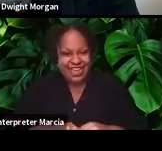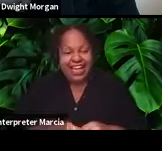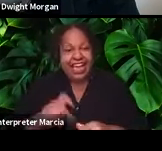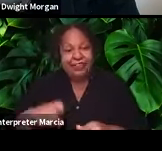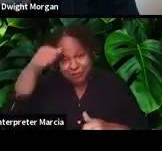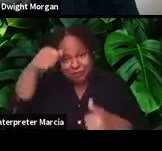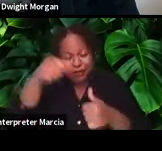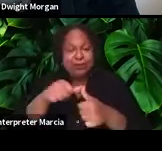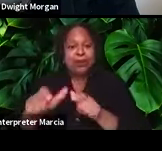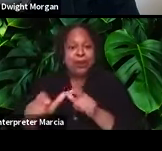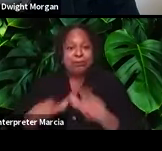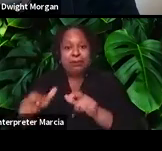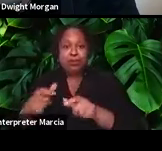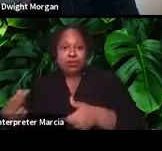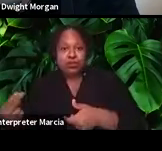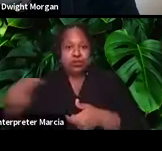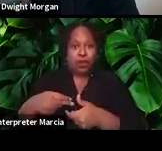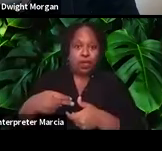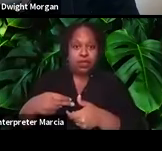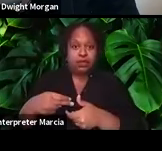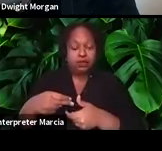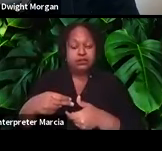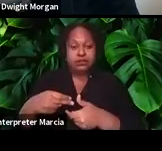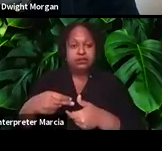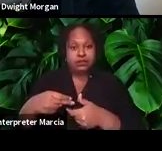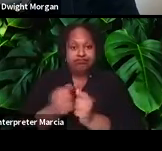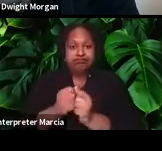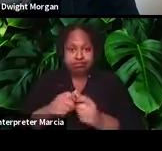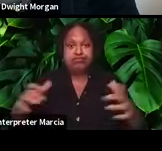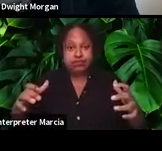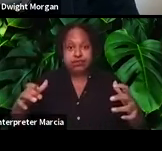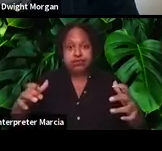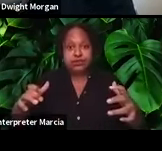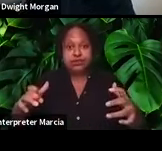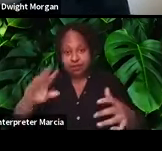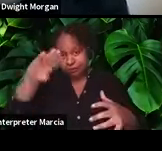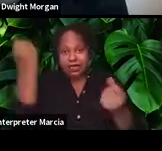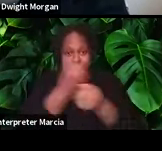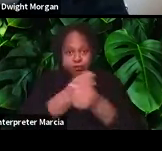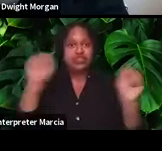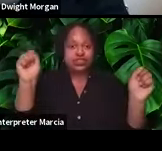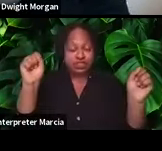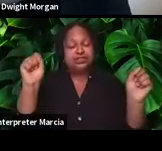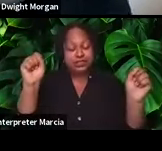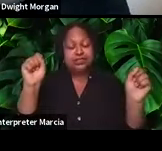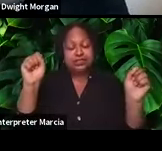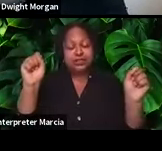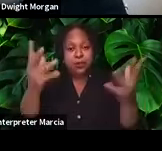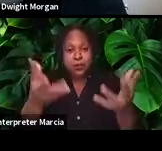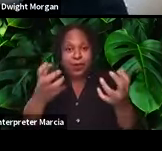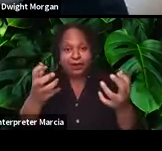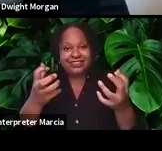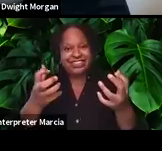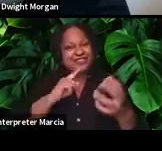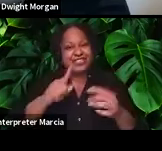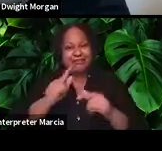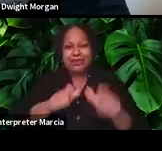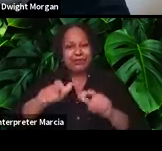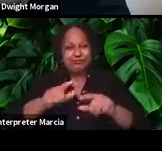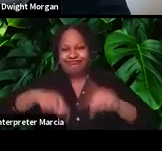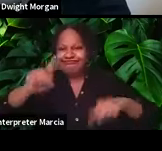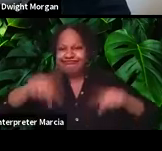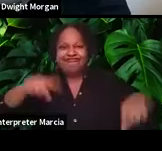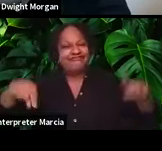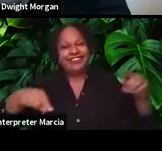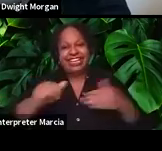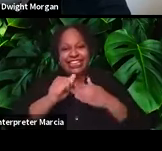are on the train, as was mentioned earlier, I think by Debbie, is that there are different leadership styles. There are people who are disruptors,